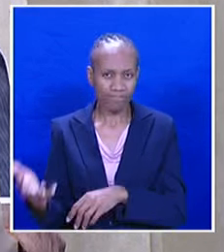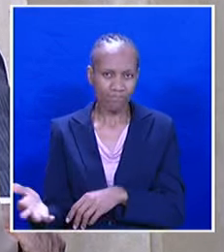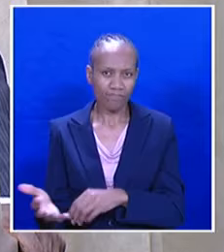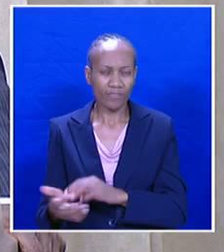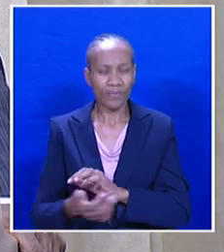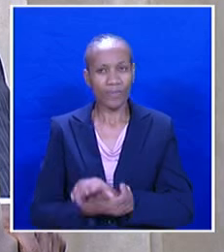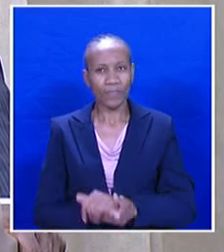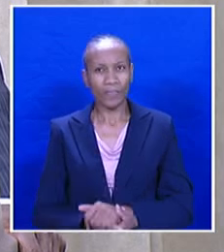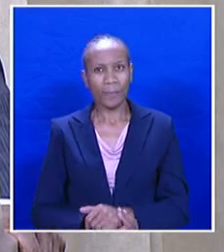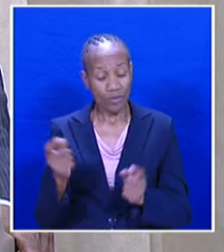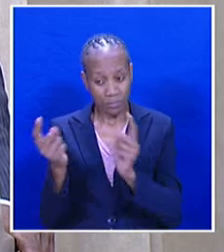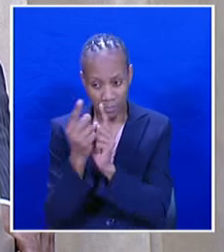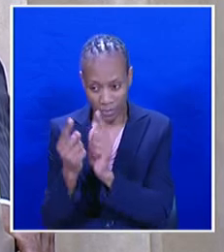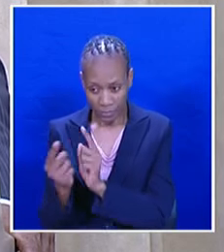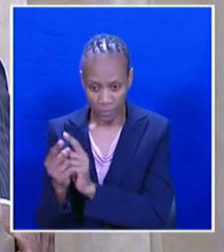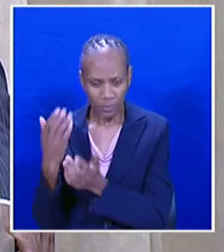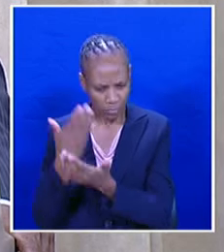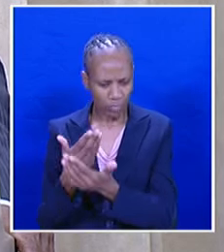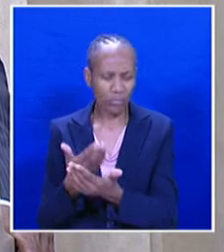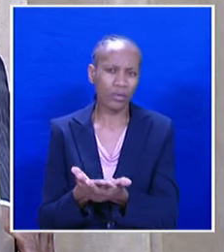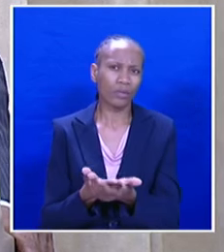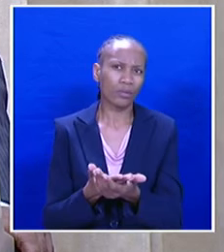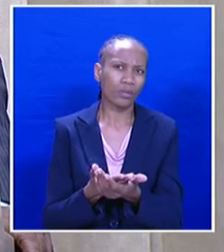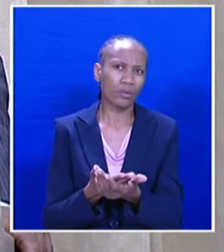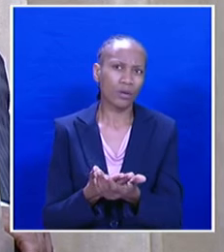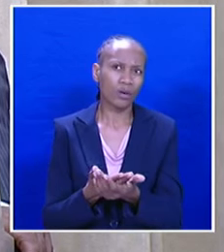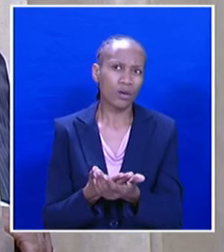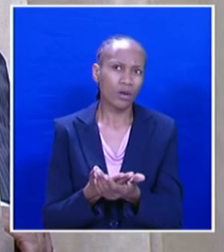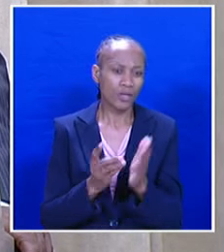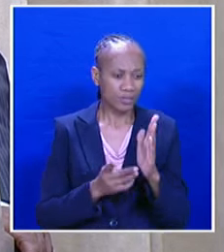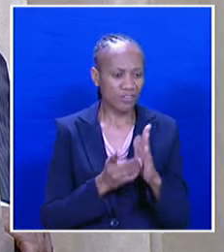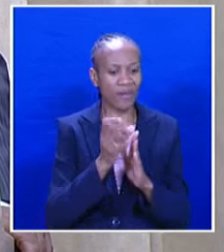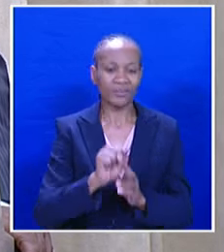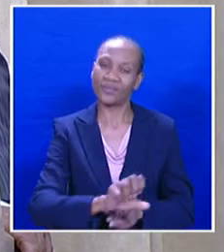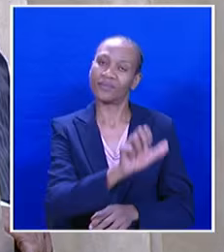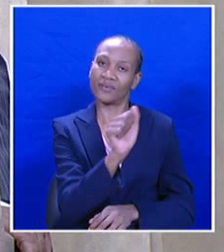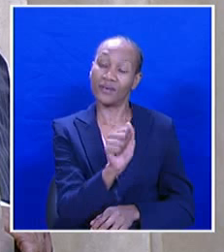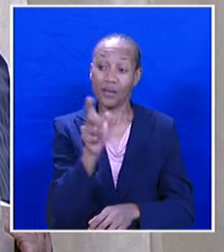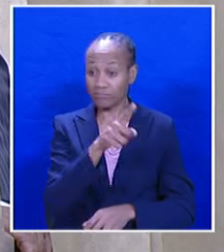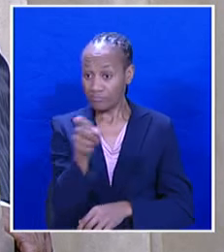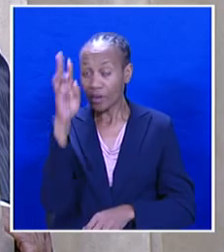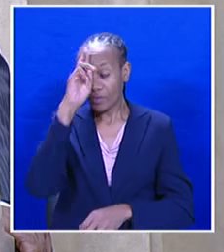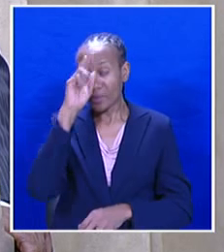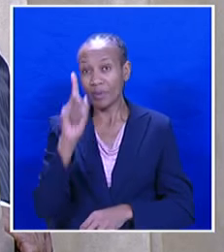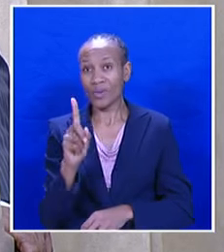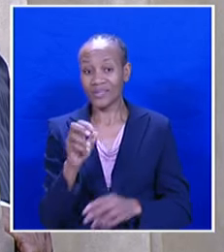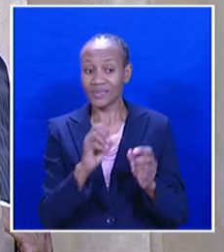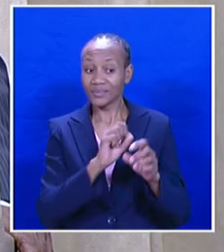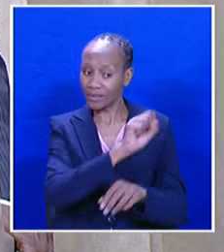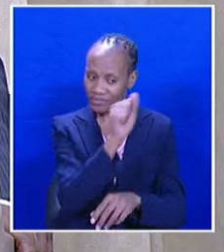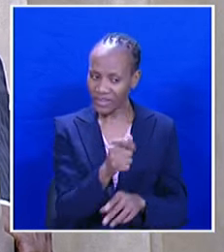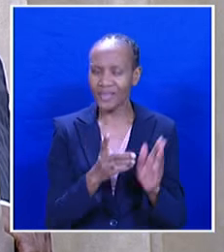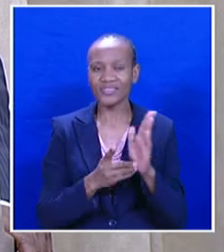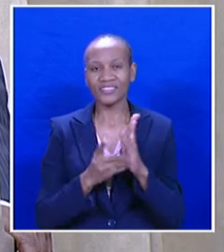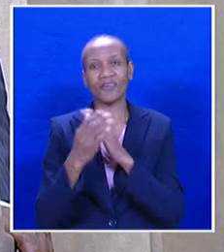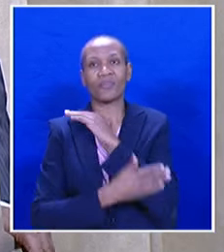own interests. We should remember that we are characterized as a developing country, and as we develop, it